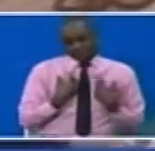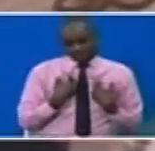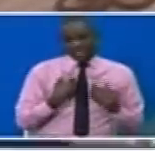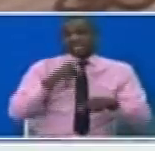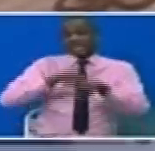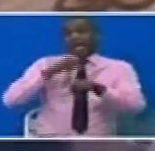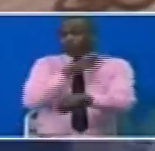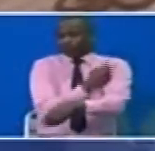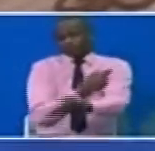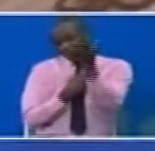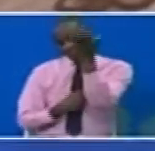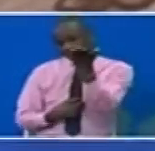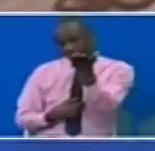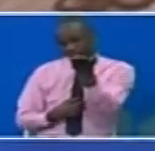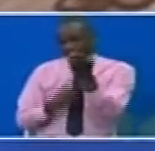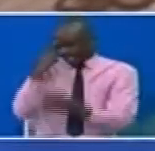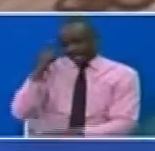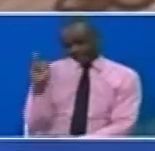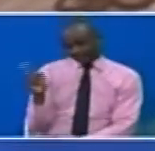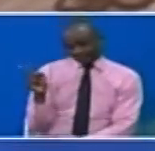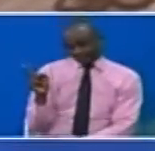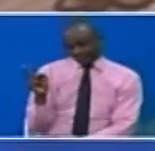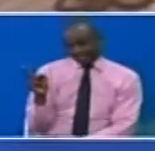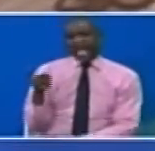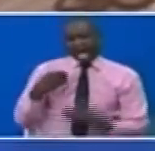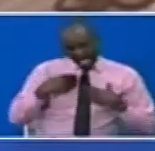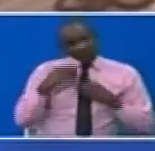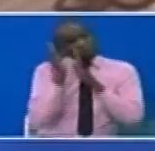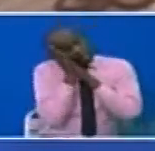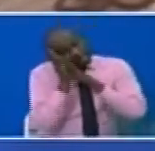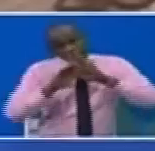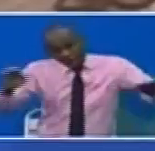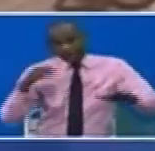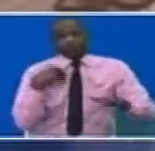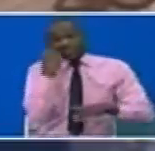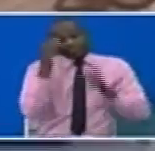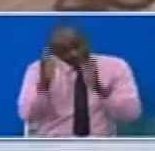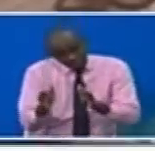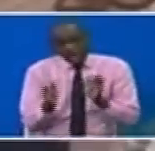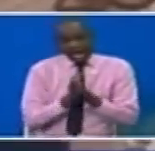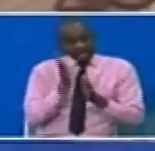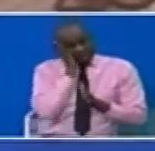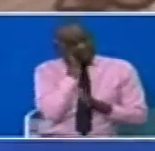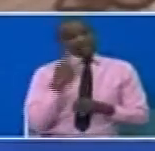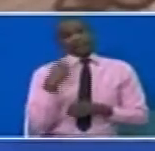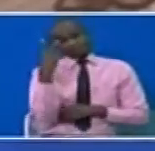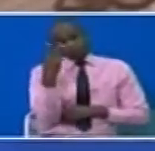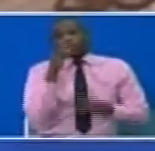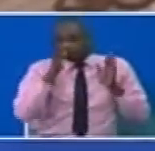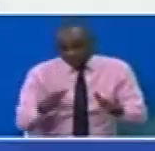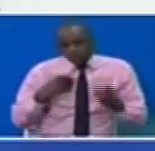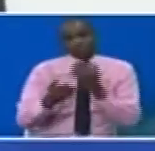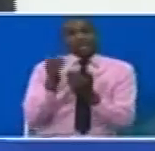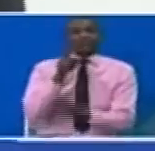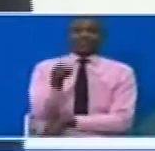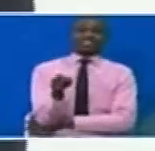hospitali, huko, iko kitanda ya mgonjwa na iko kitanda ya ule